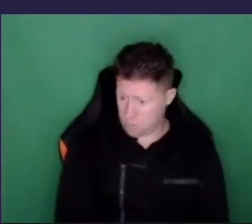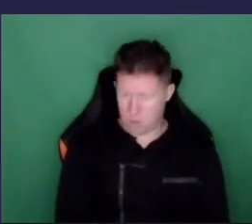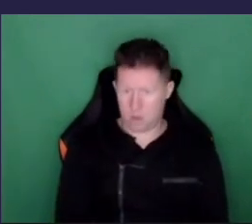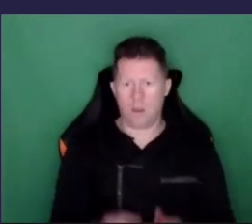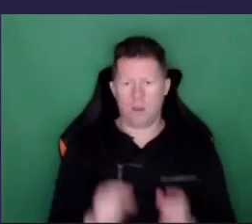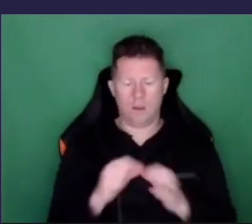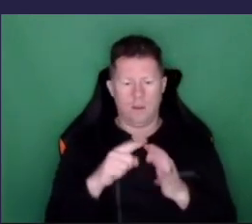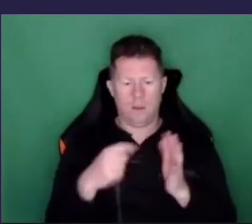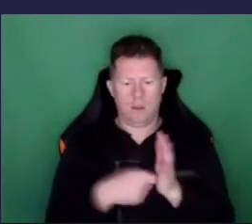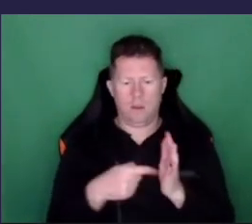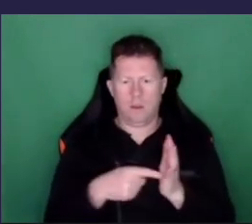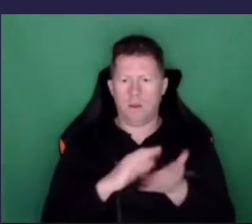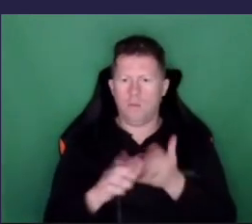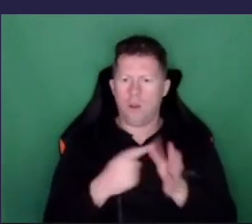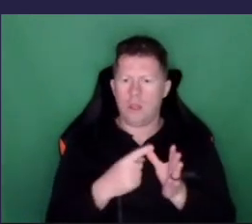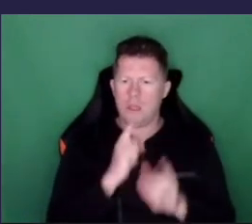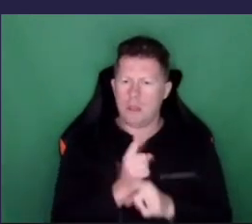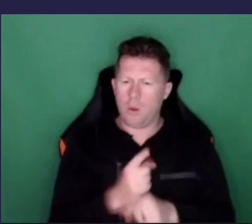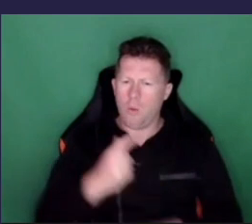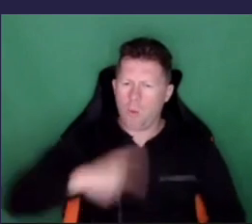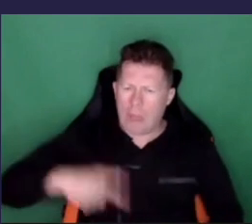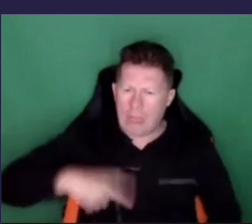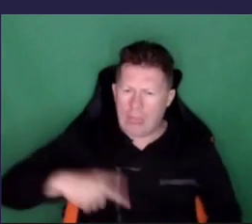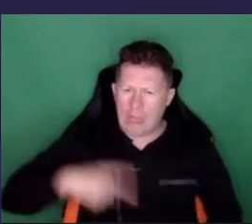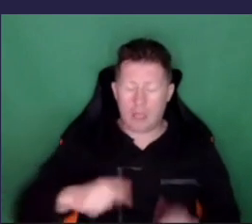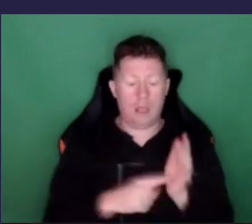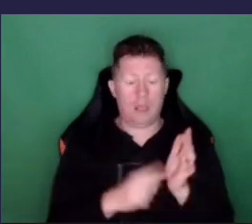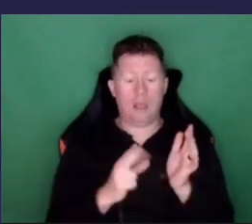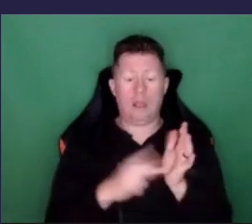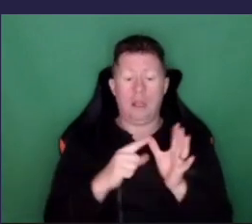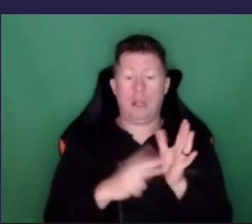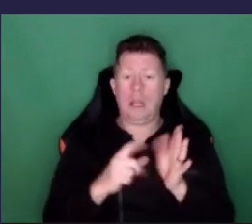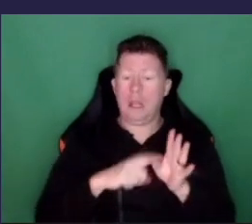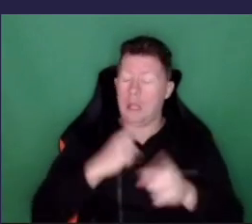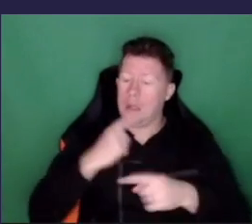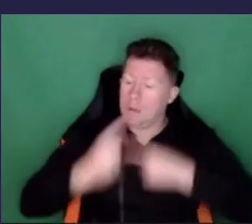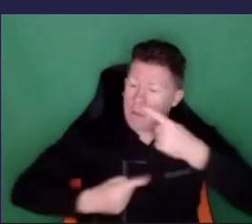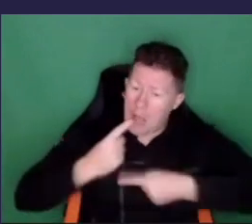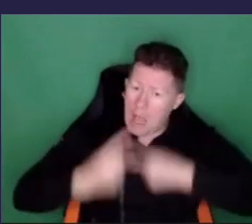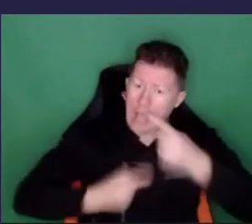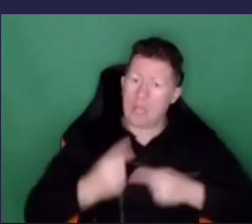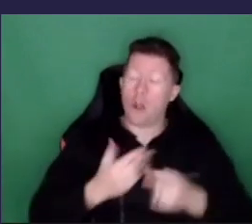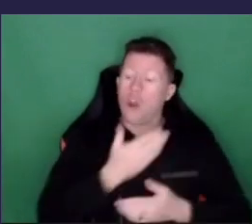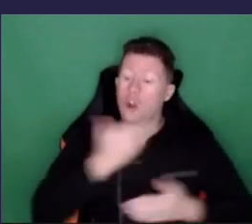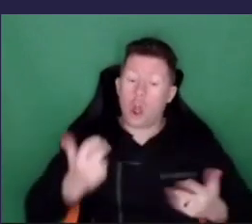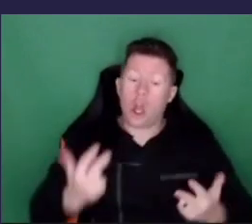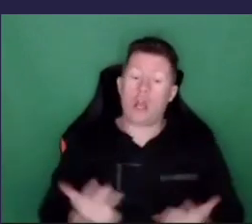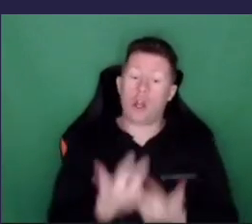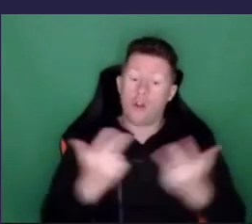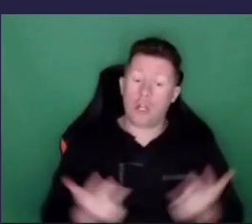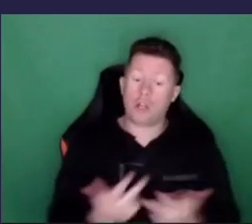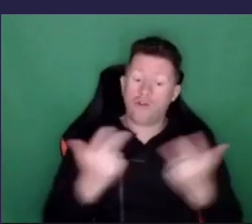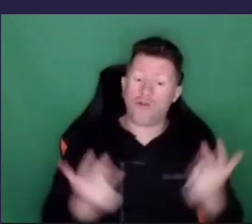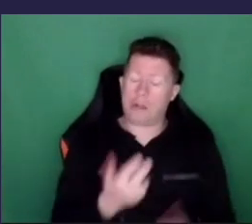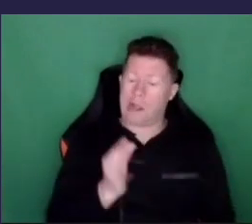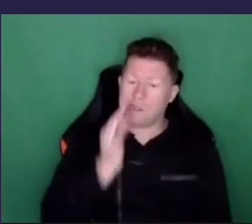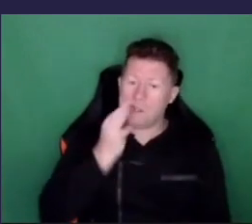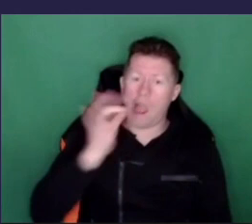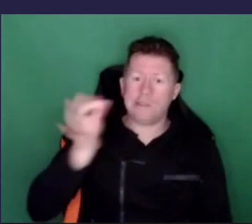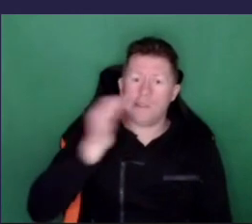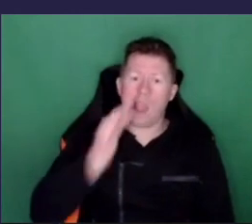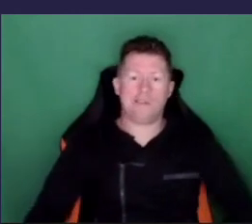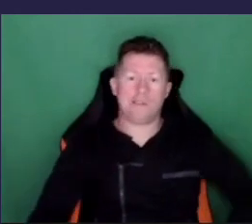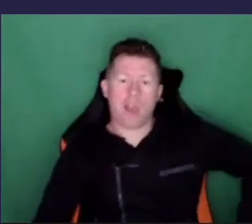said, why? And Nancy said, in nice restaurants, they don't like people chewing gum. They think it's kind of